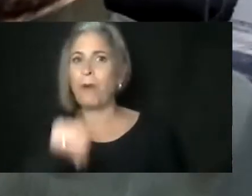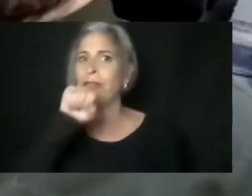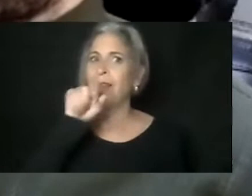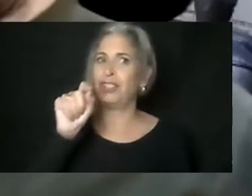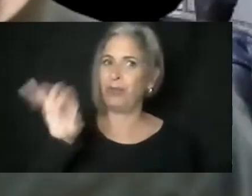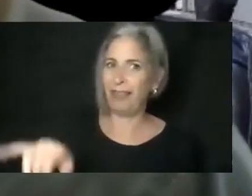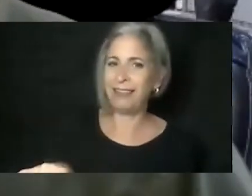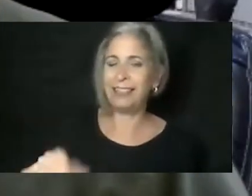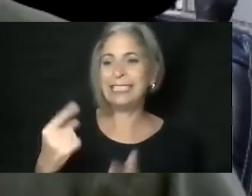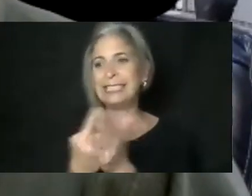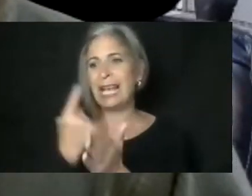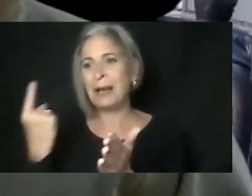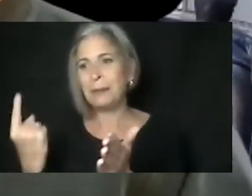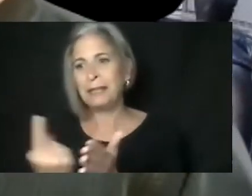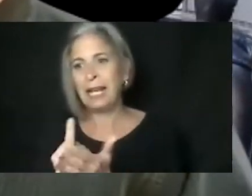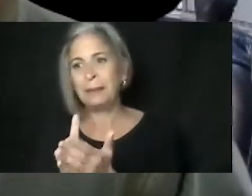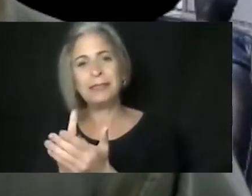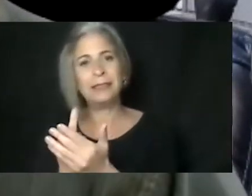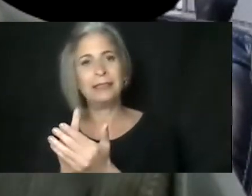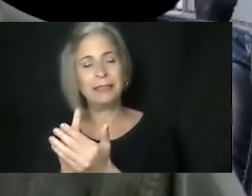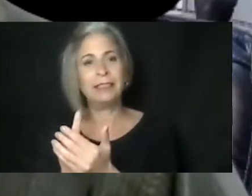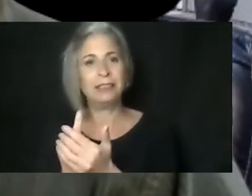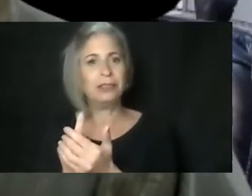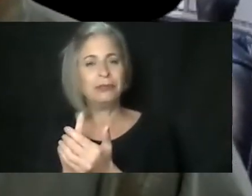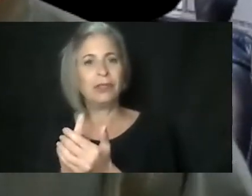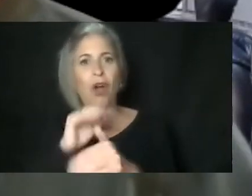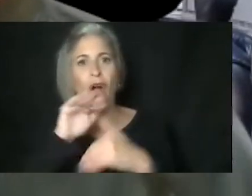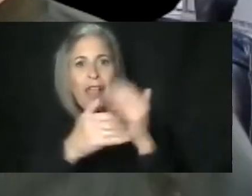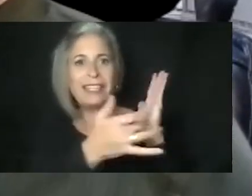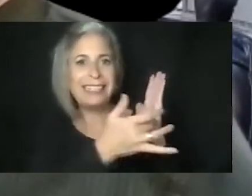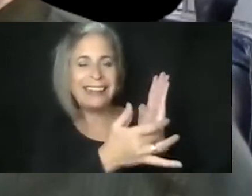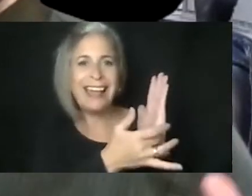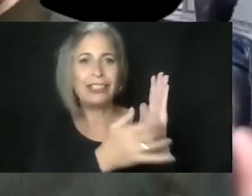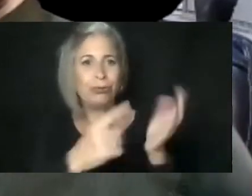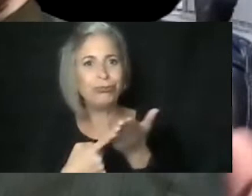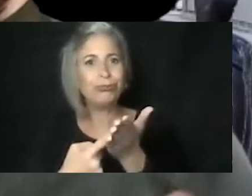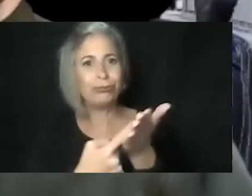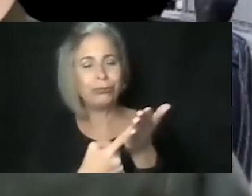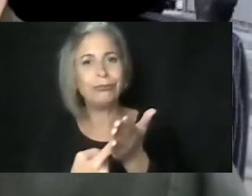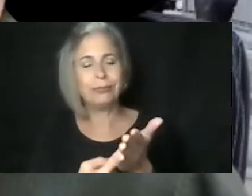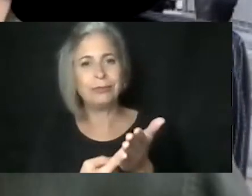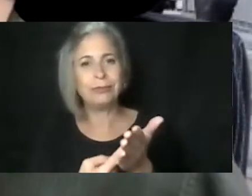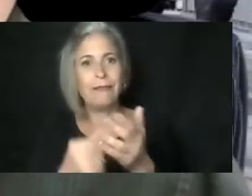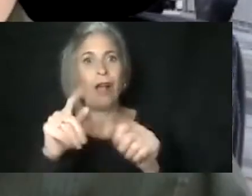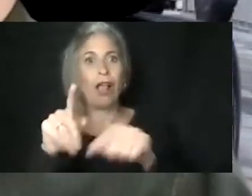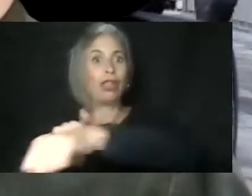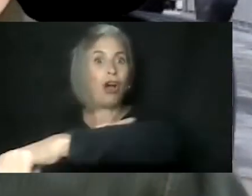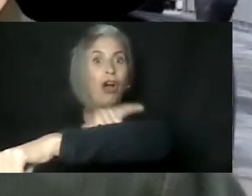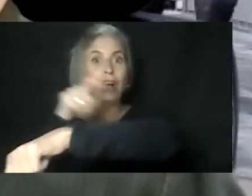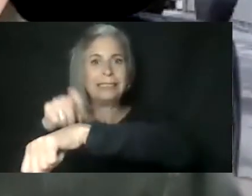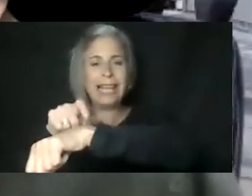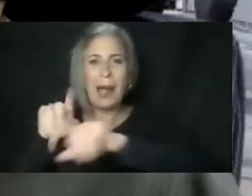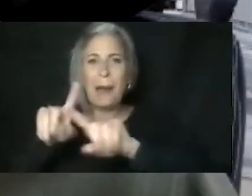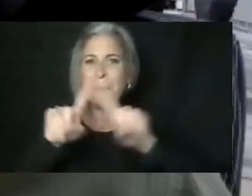to. Sometimes you can talk about all these technologies, for a long time, but